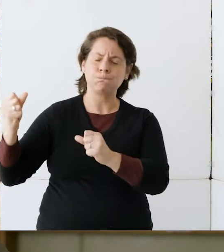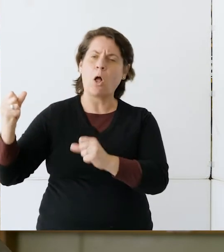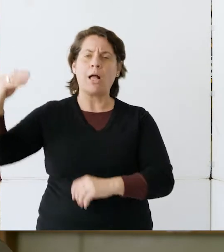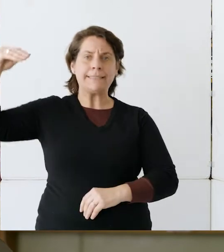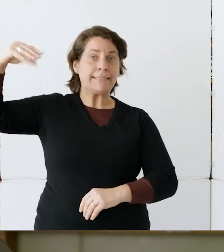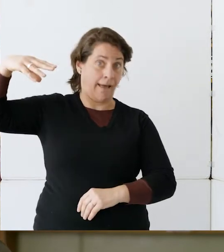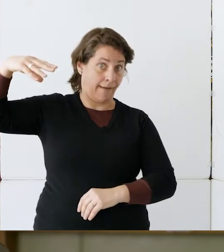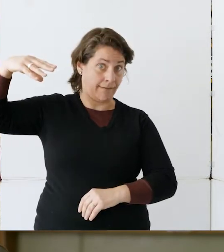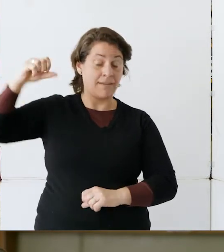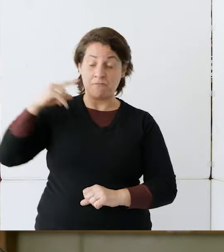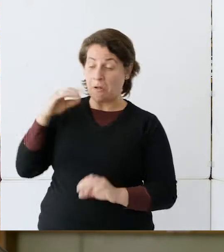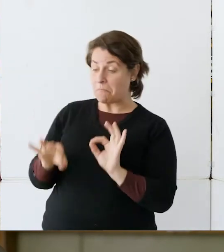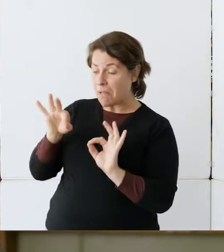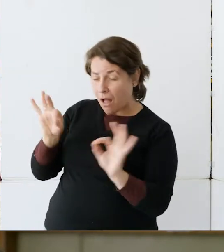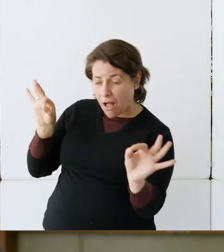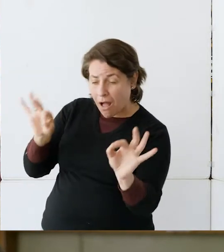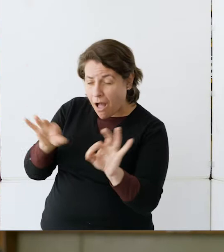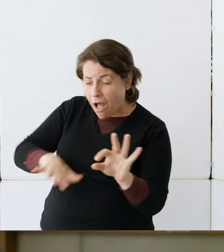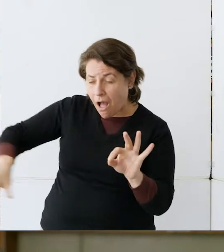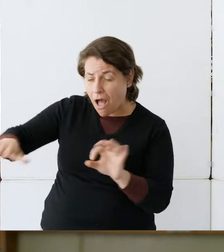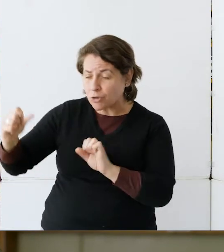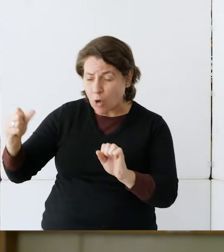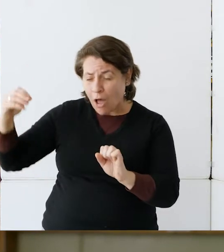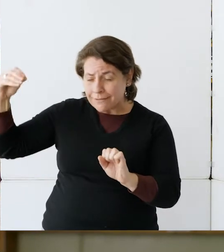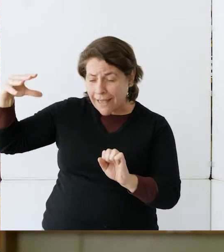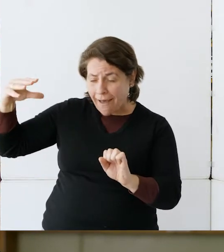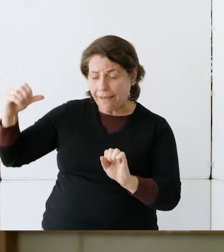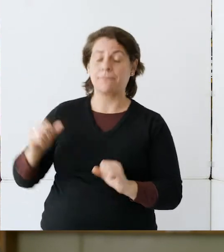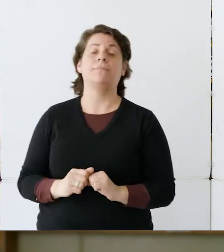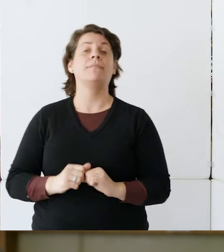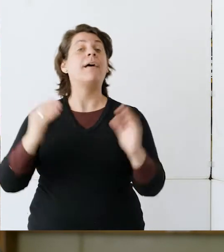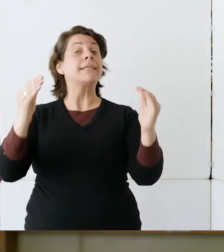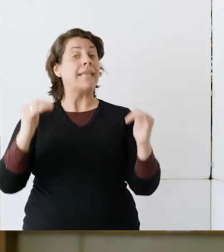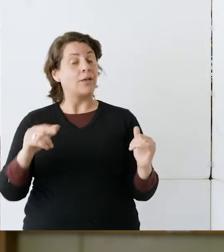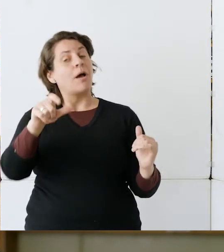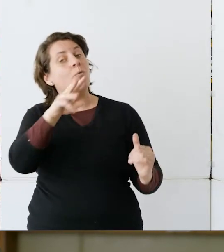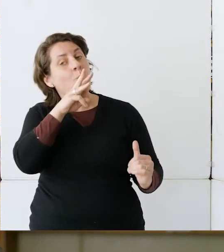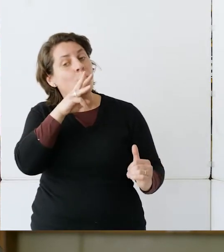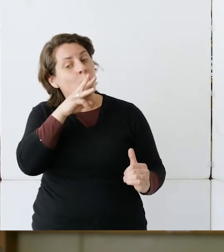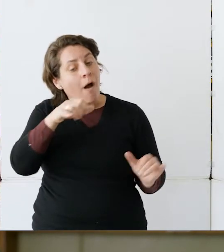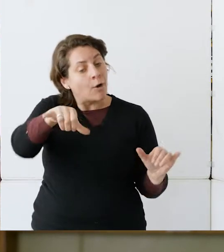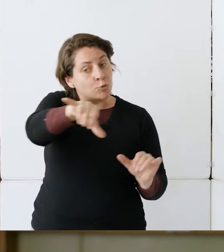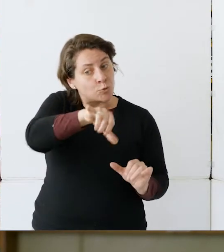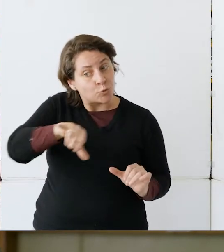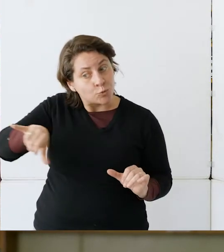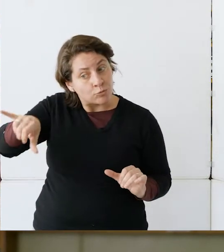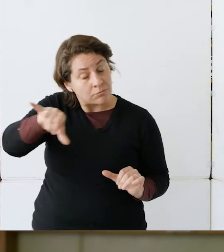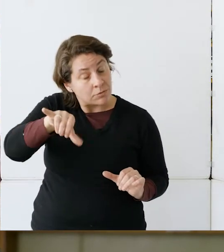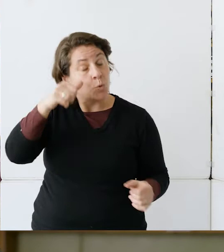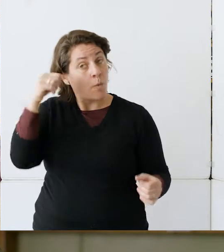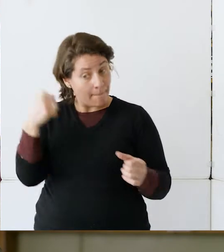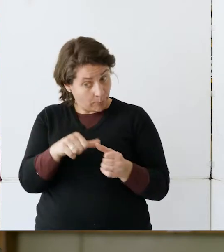can find a very sunny spot, that would be perfect. The next thing that you'll need to do is water your seeds. So make sure you